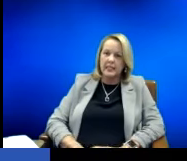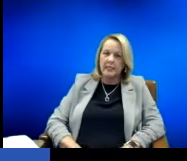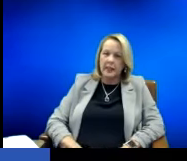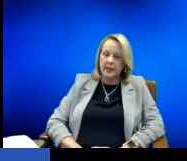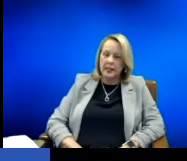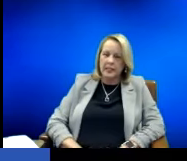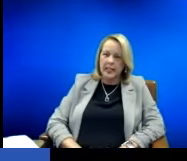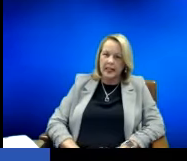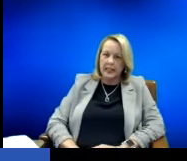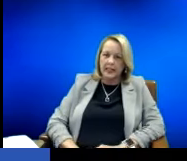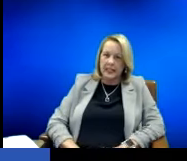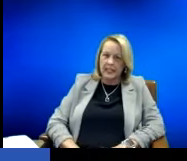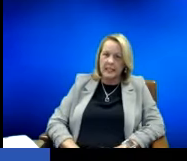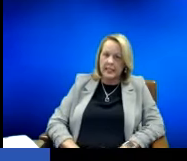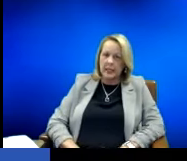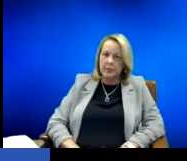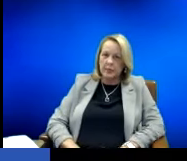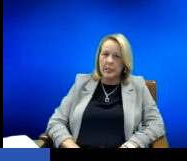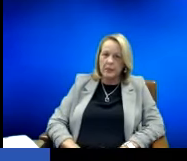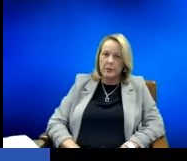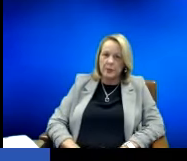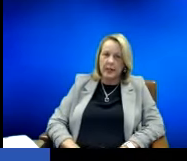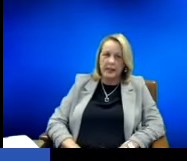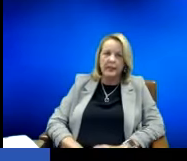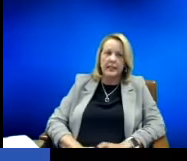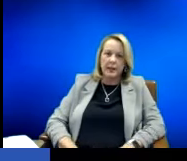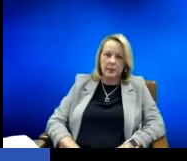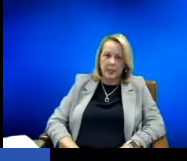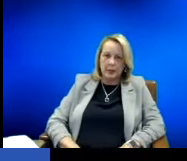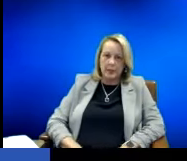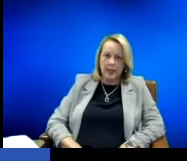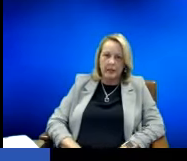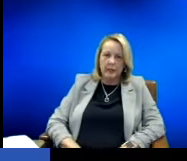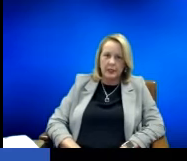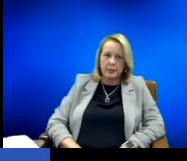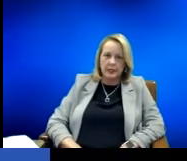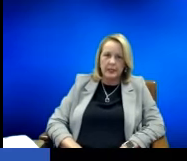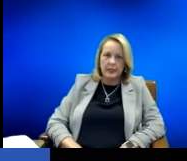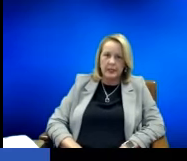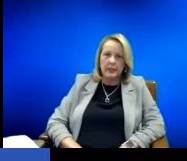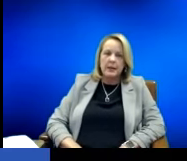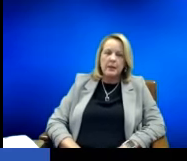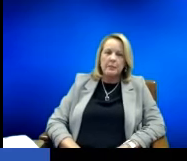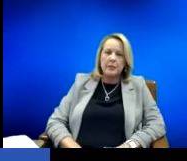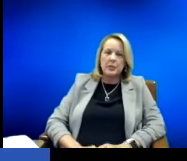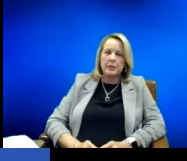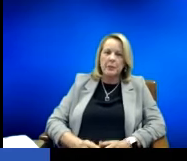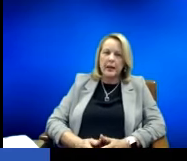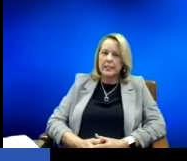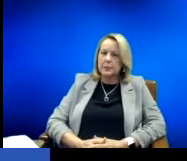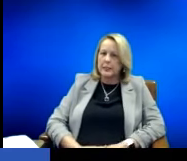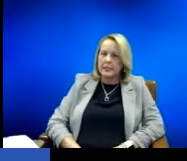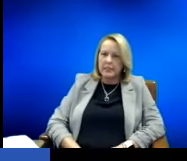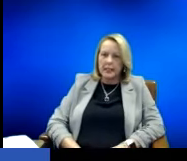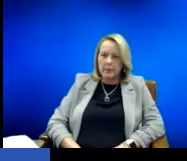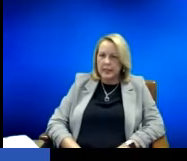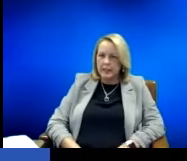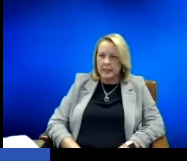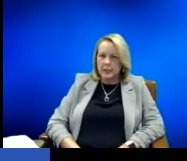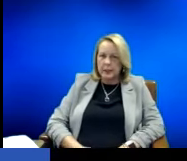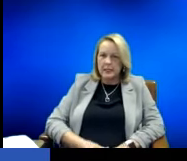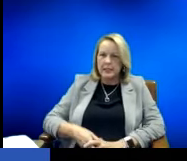is devoted entirely to Texas ABLE to help you keep track of your expenses. But you can pay expenses